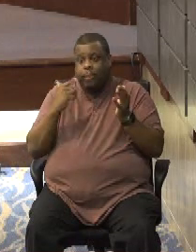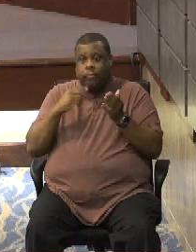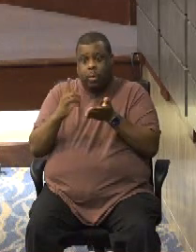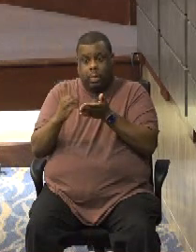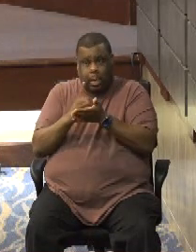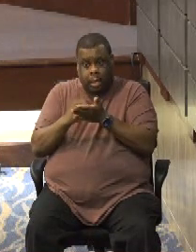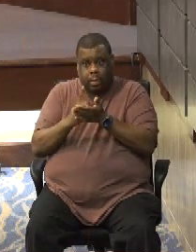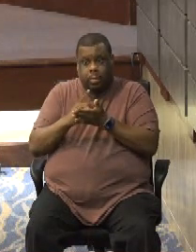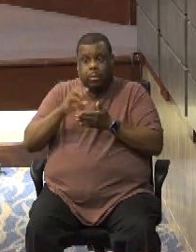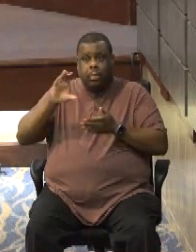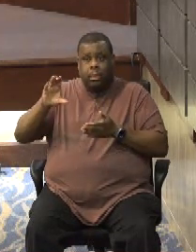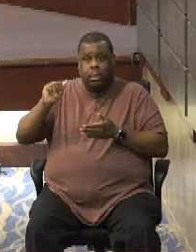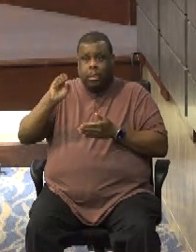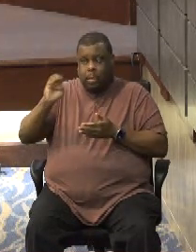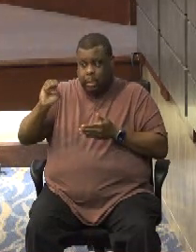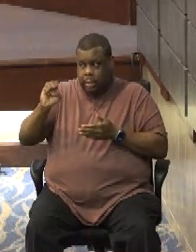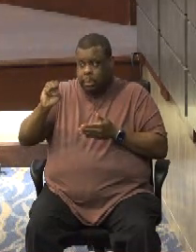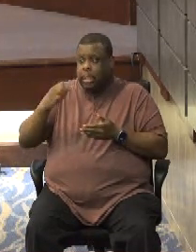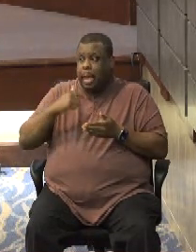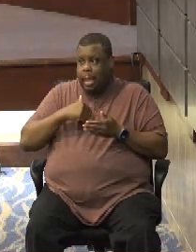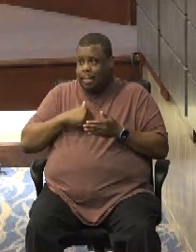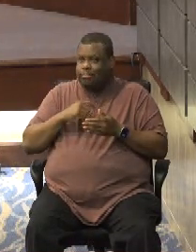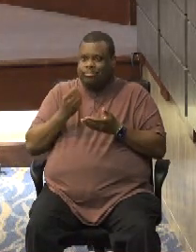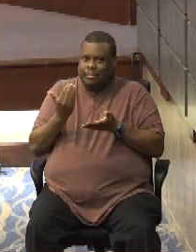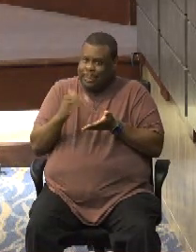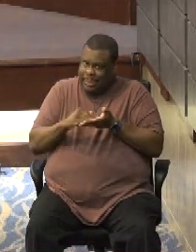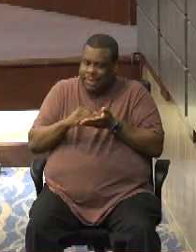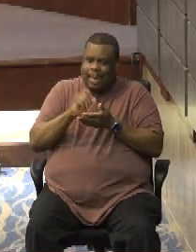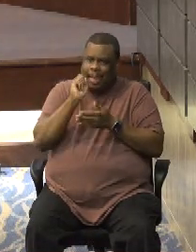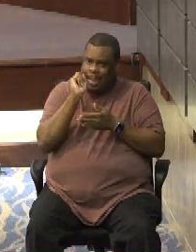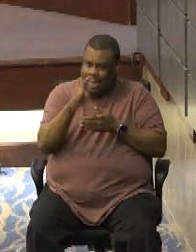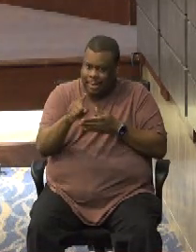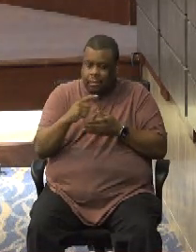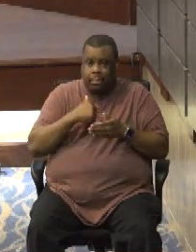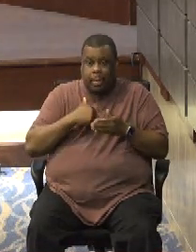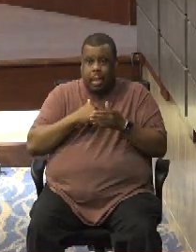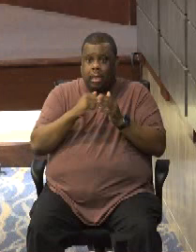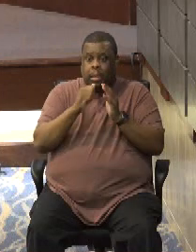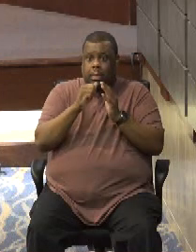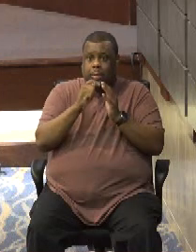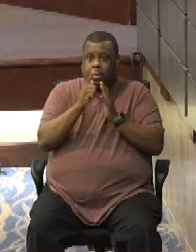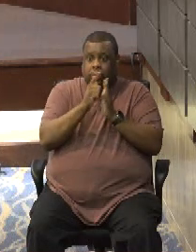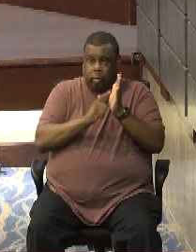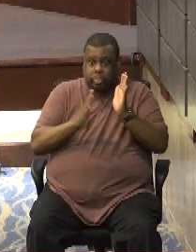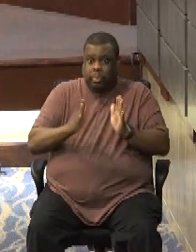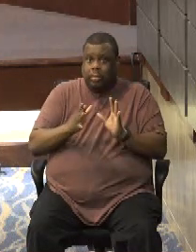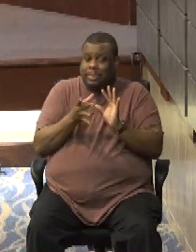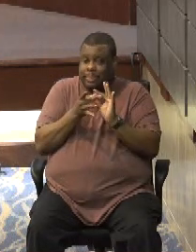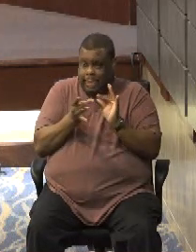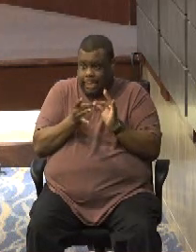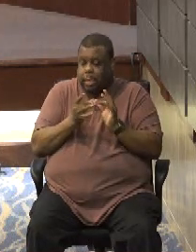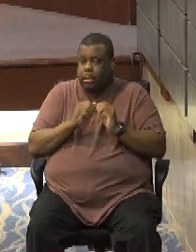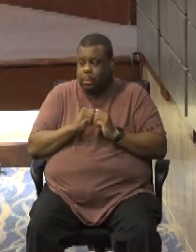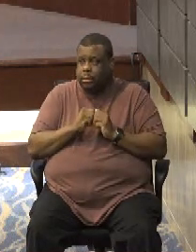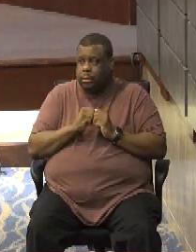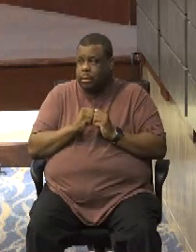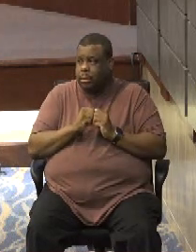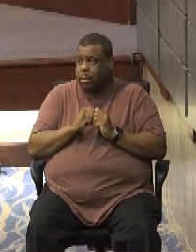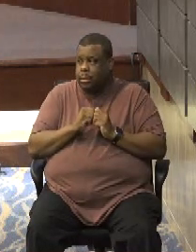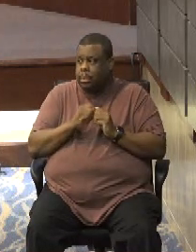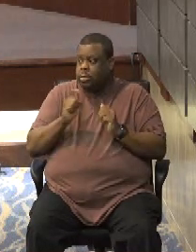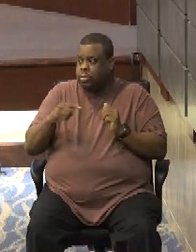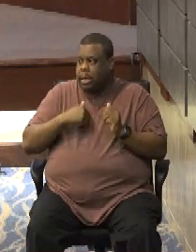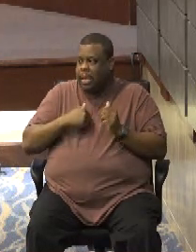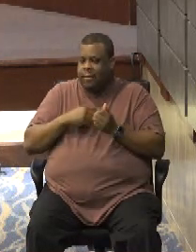I'm asking now, and I'm subpoenaing again. My attorney said that y'all city attorney's office said that was a document